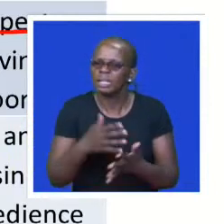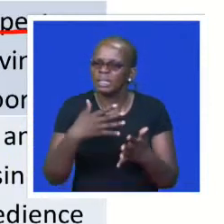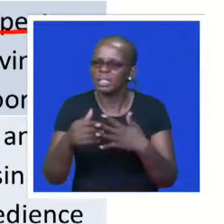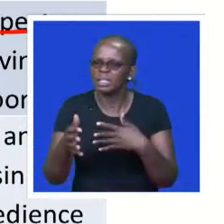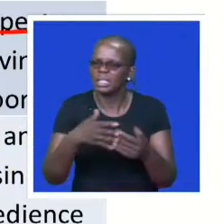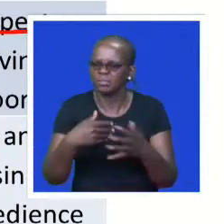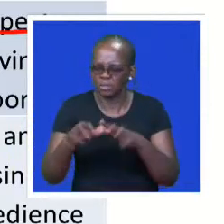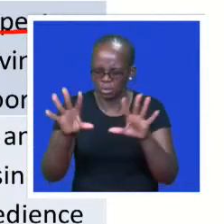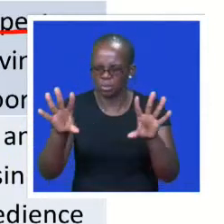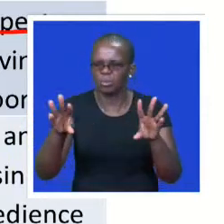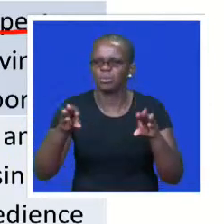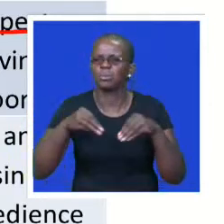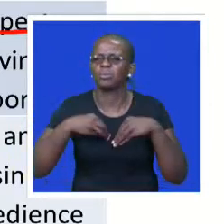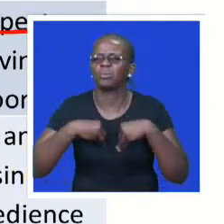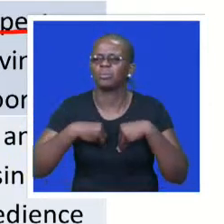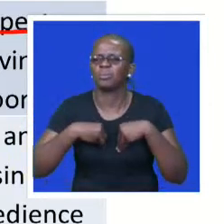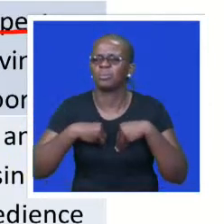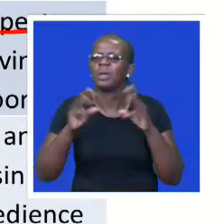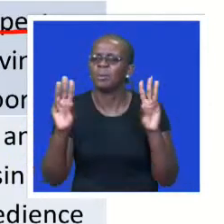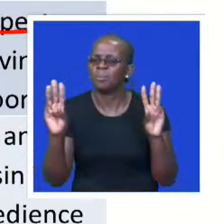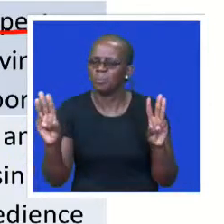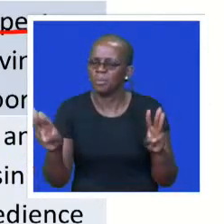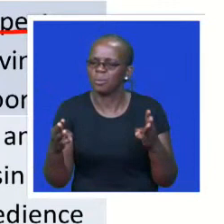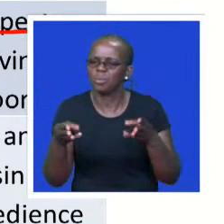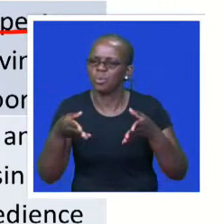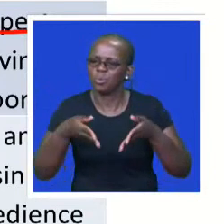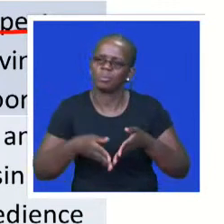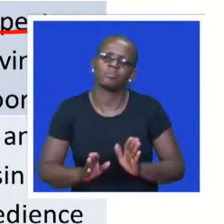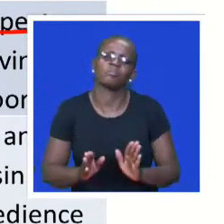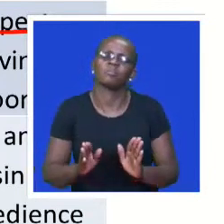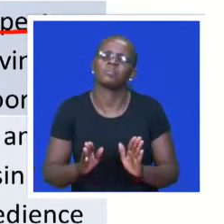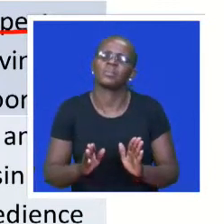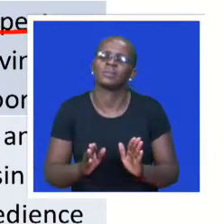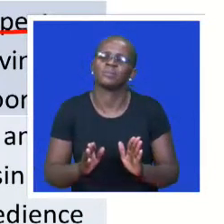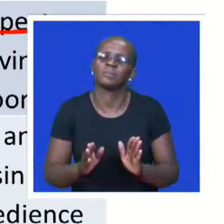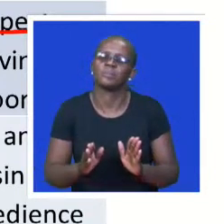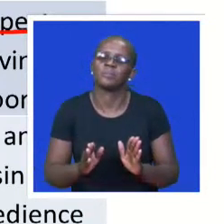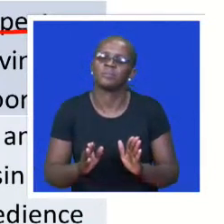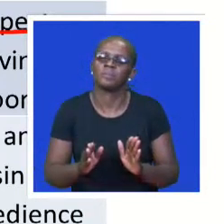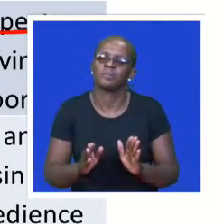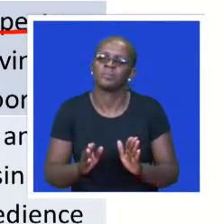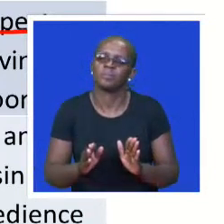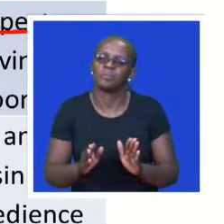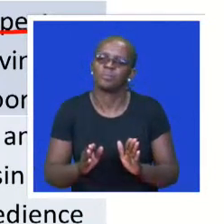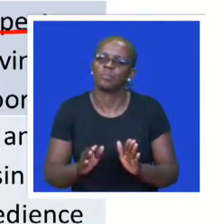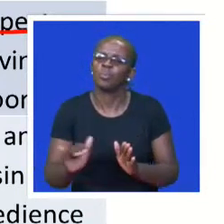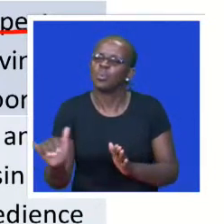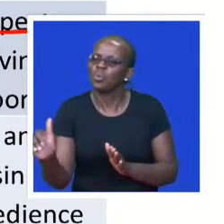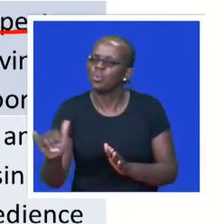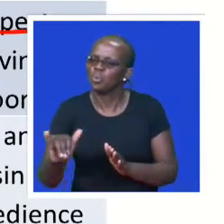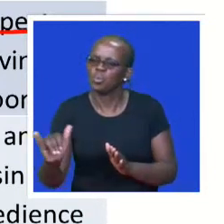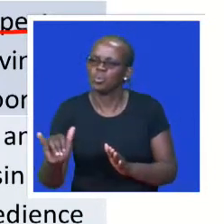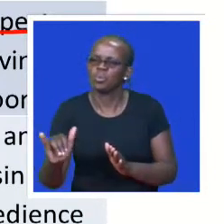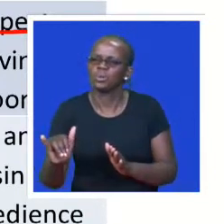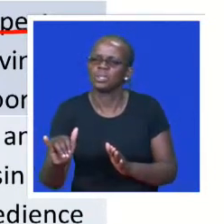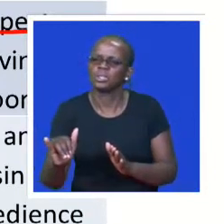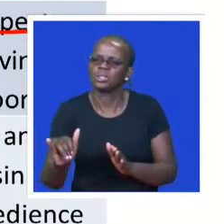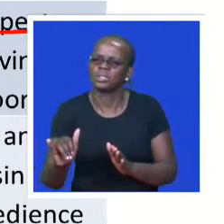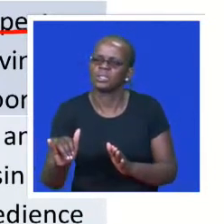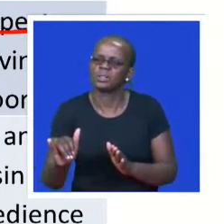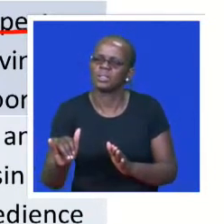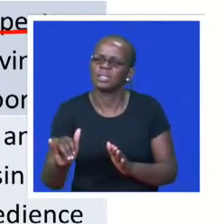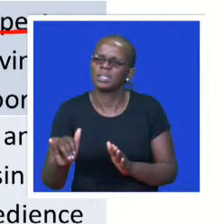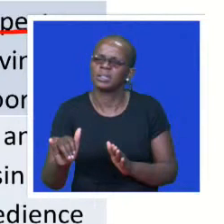all people at birth, which stems from the disobedience of